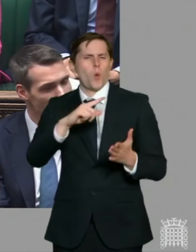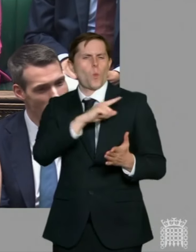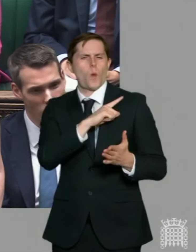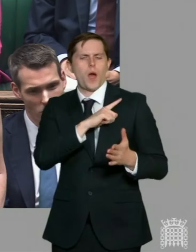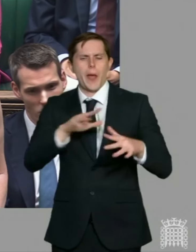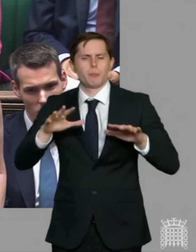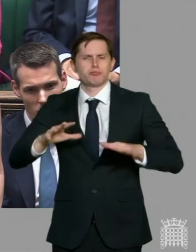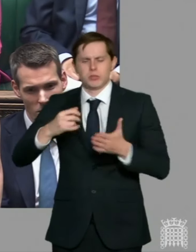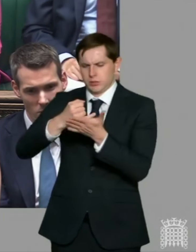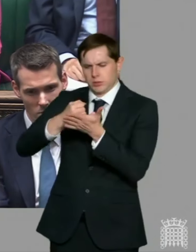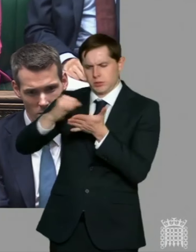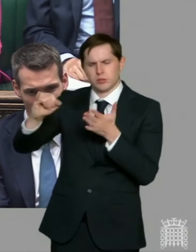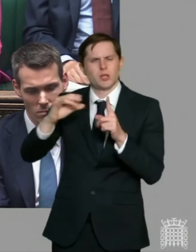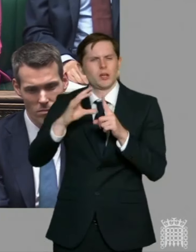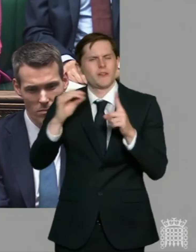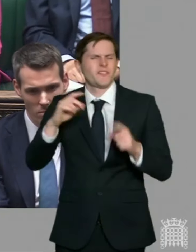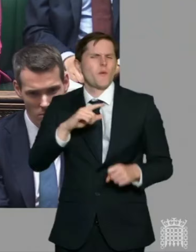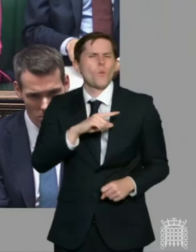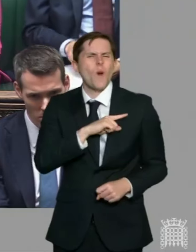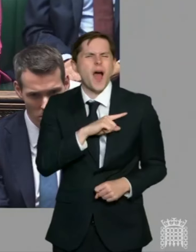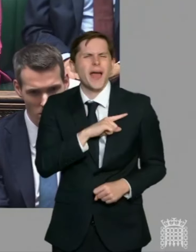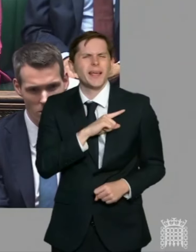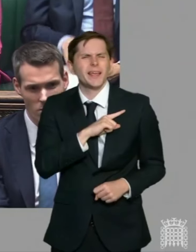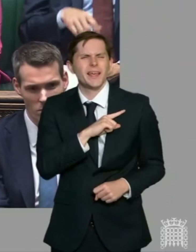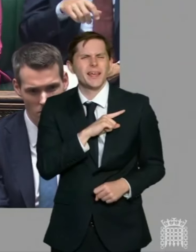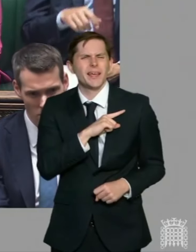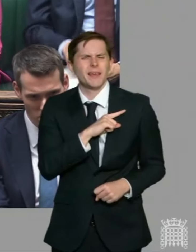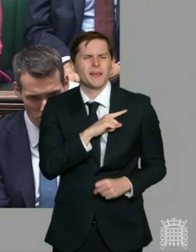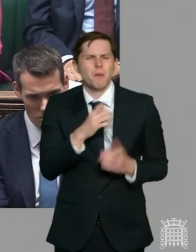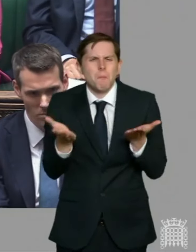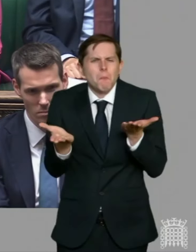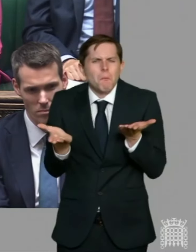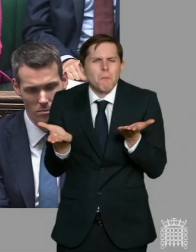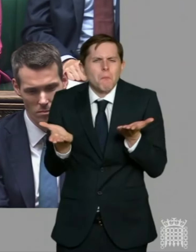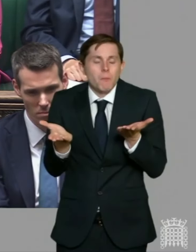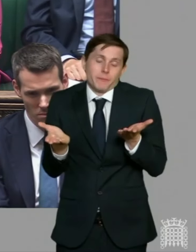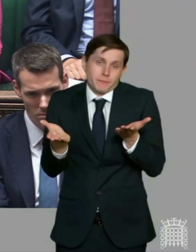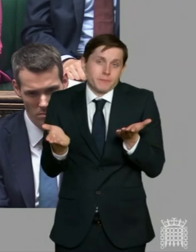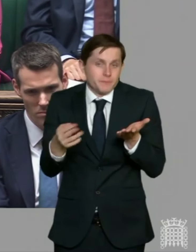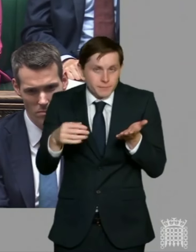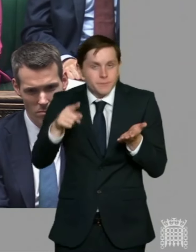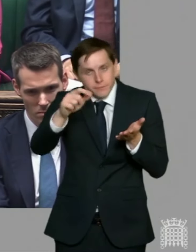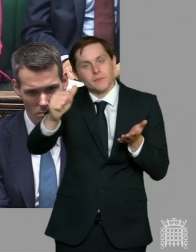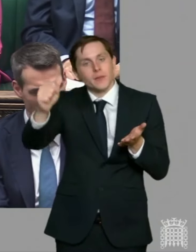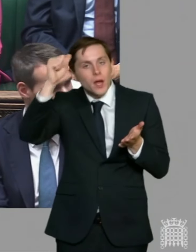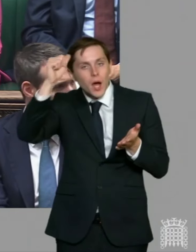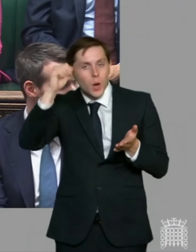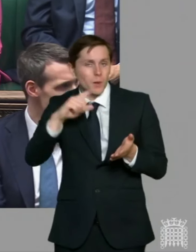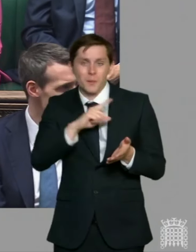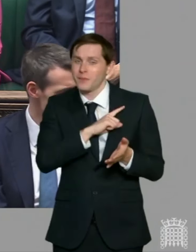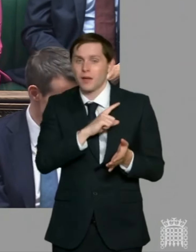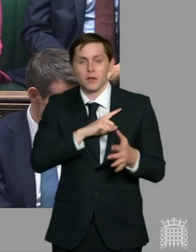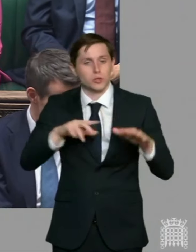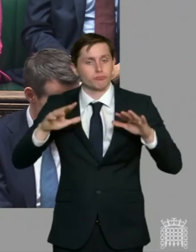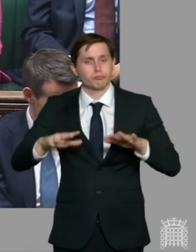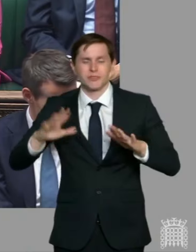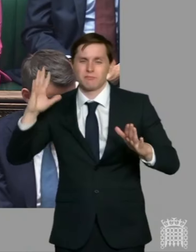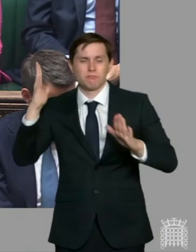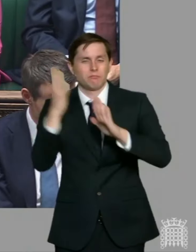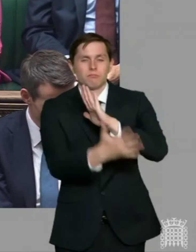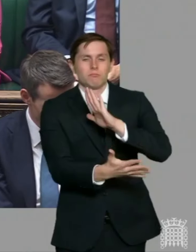government in which she served has left us to clear up the mess. They crashed the economy and trashed our